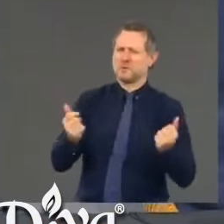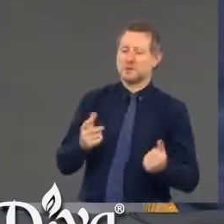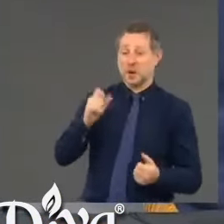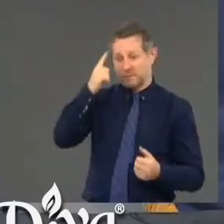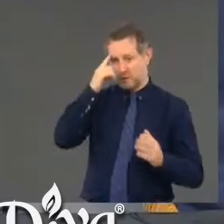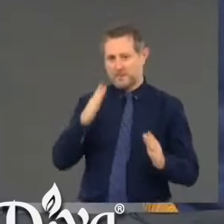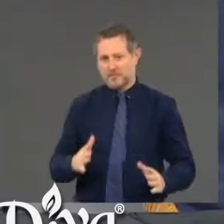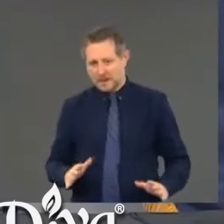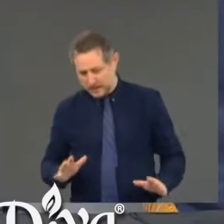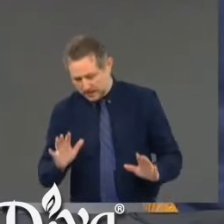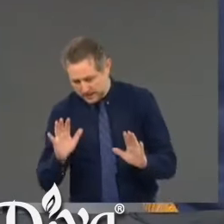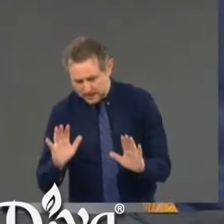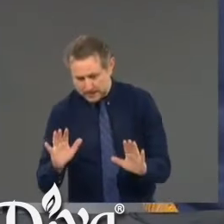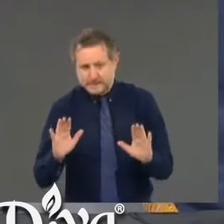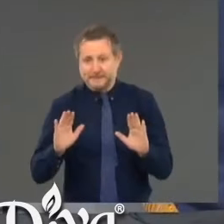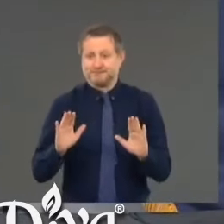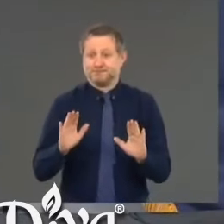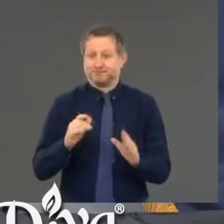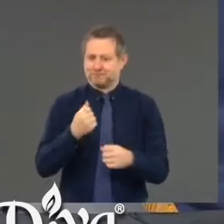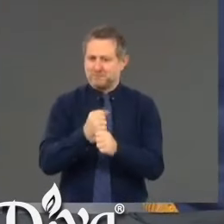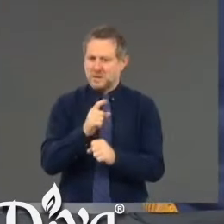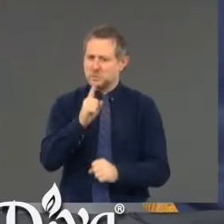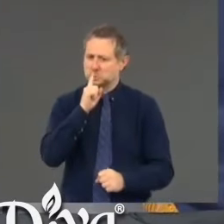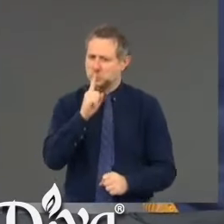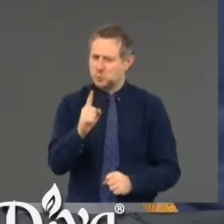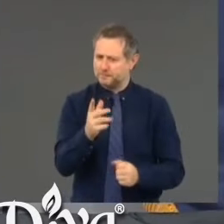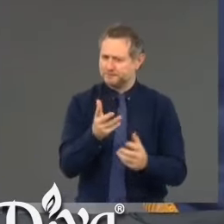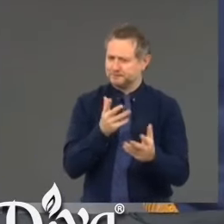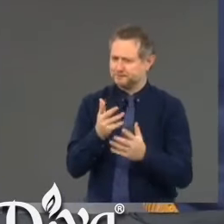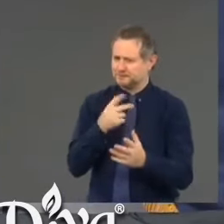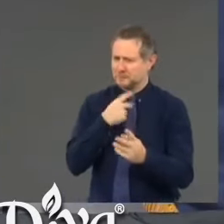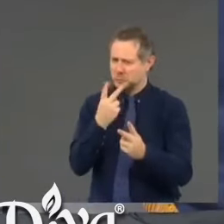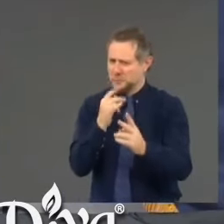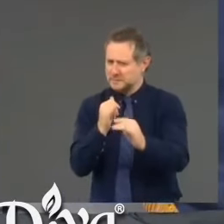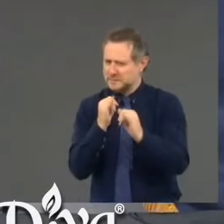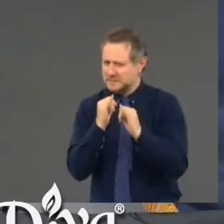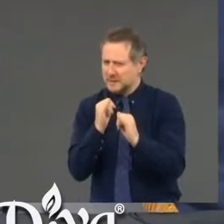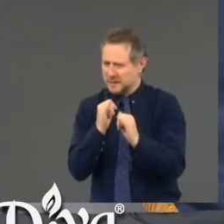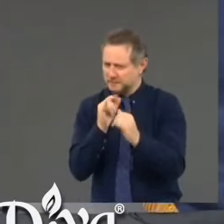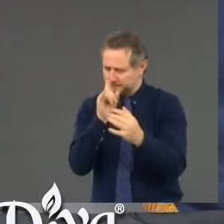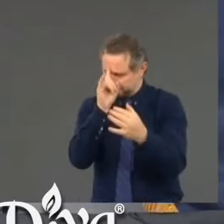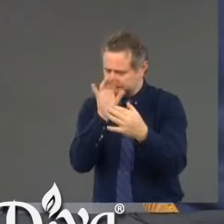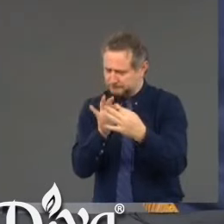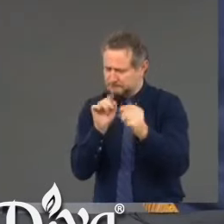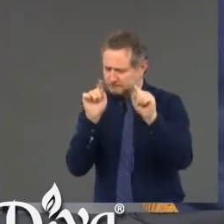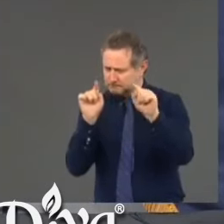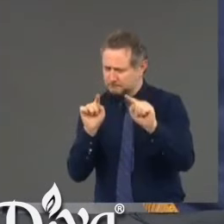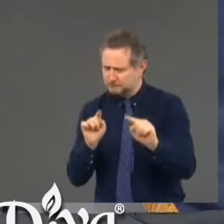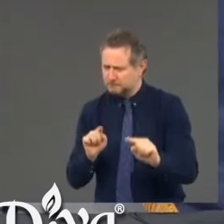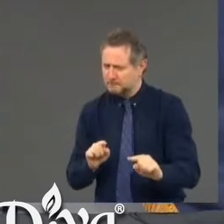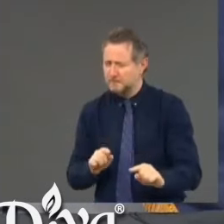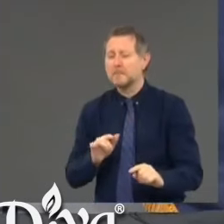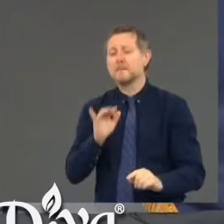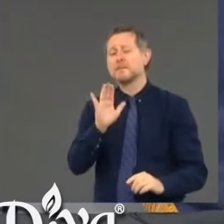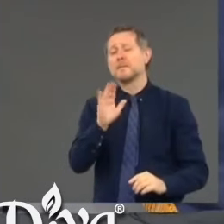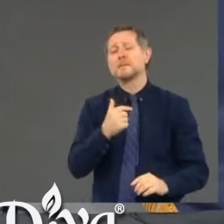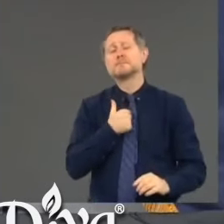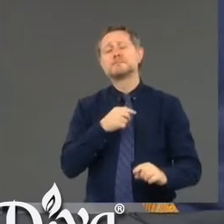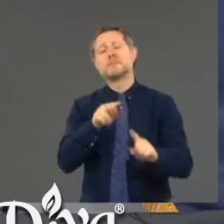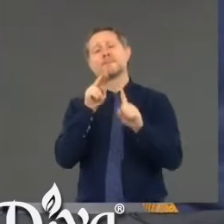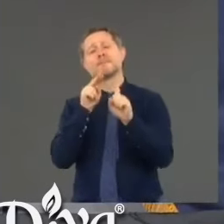Just to make sure we're both saying the same thing, that is my position. I'm